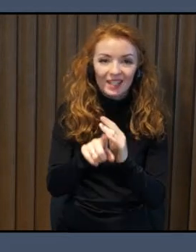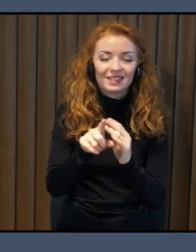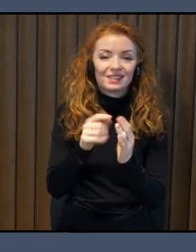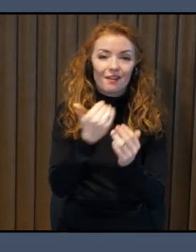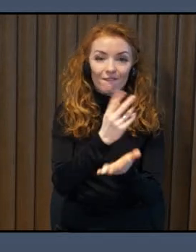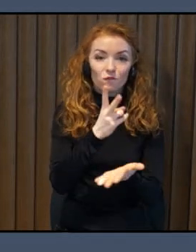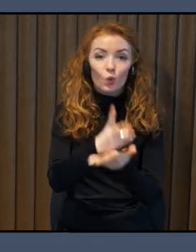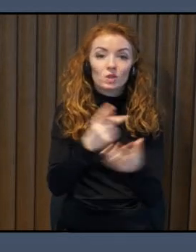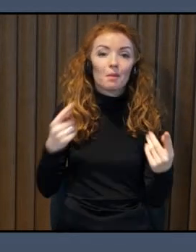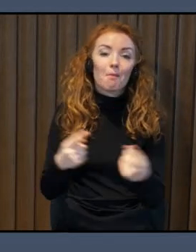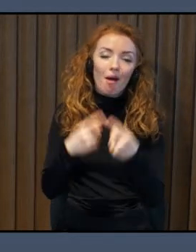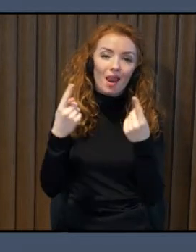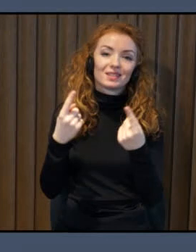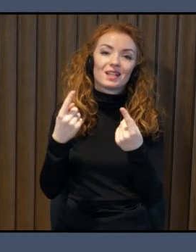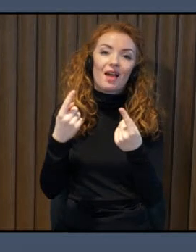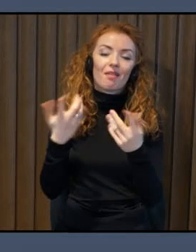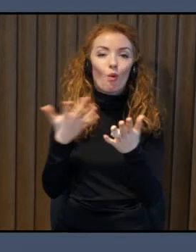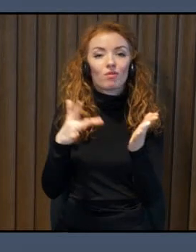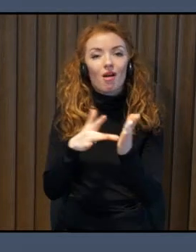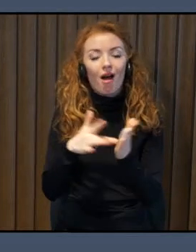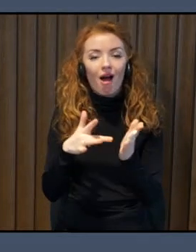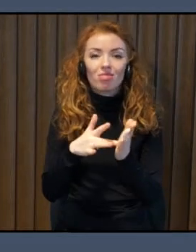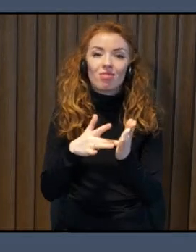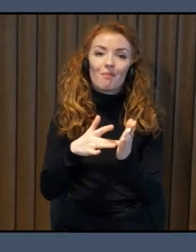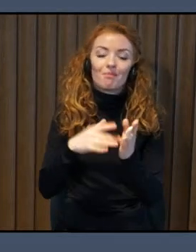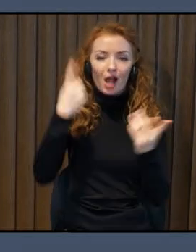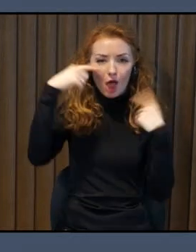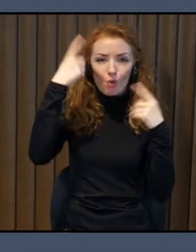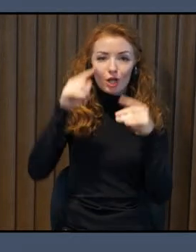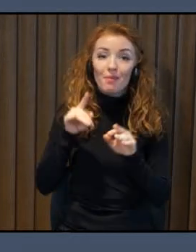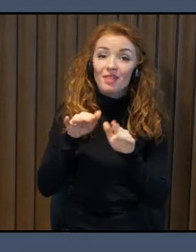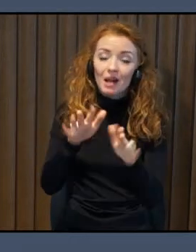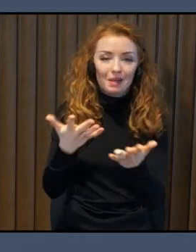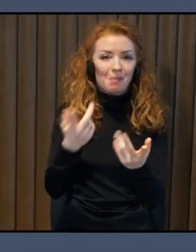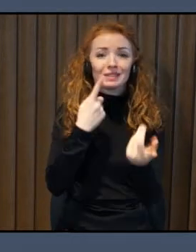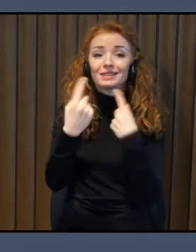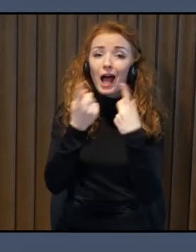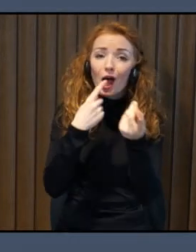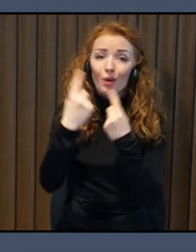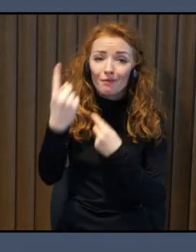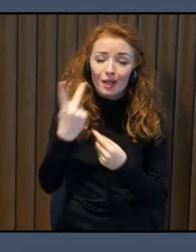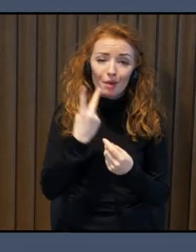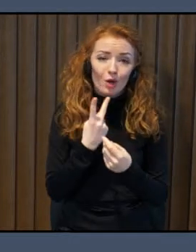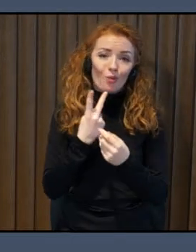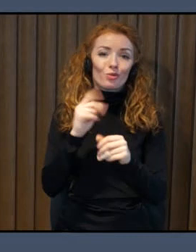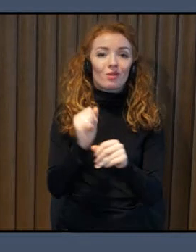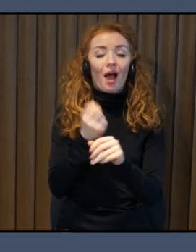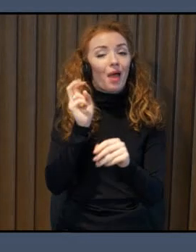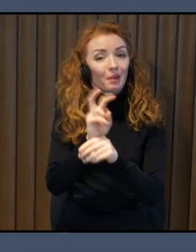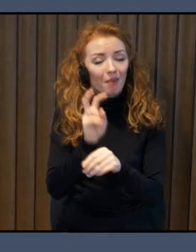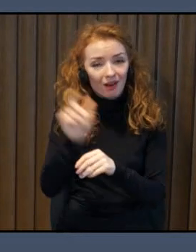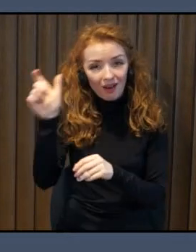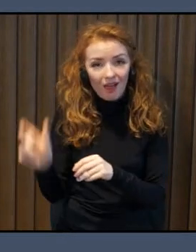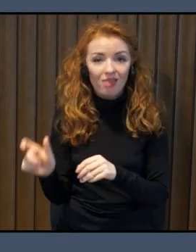before. So these greenhouses, which functionally are intended for creative activities,